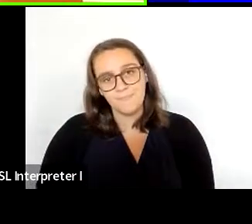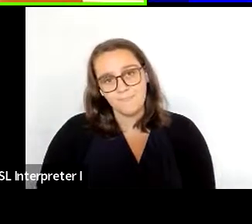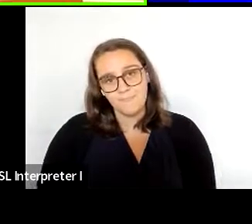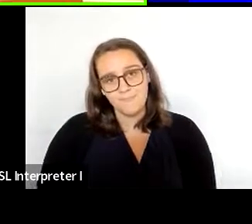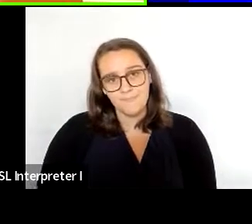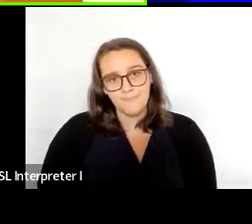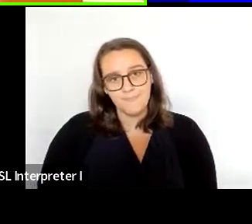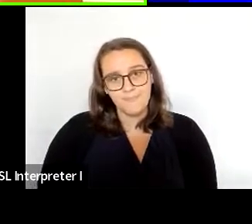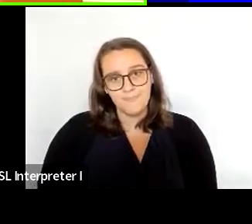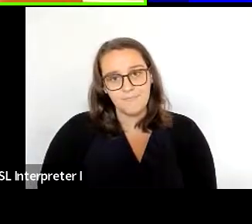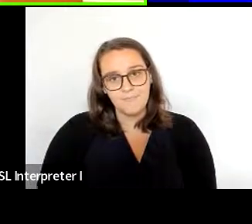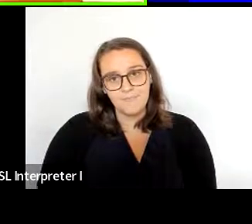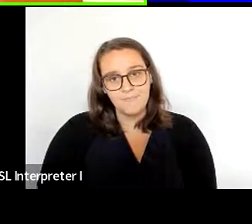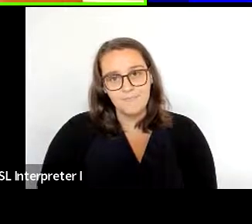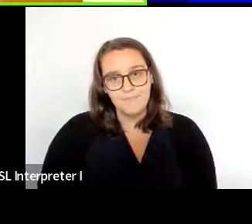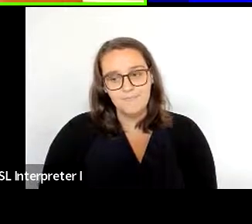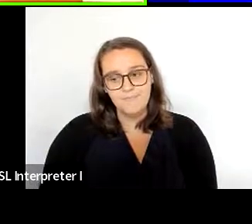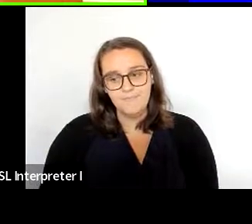The